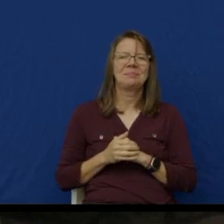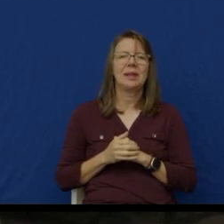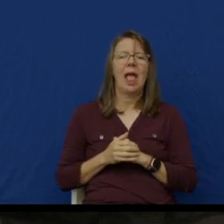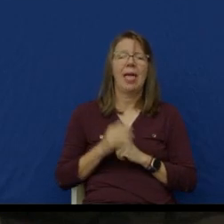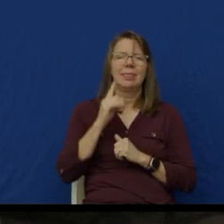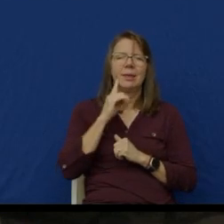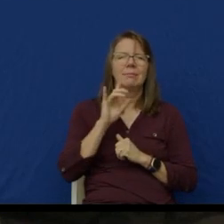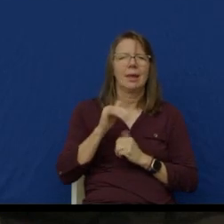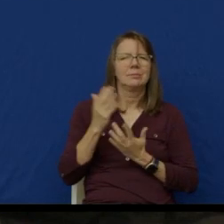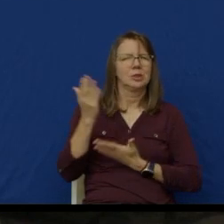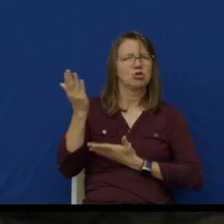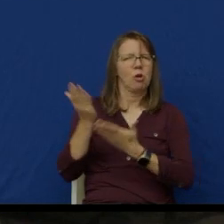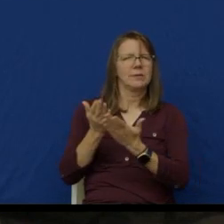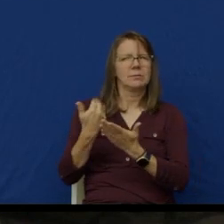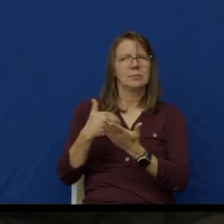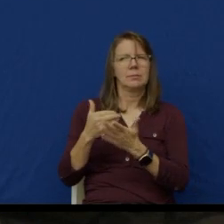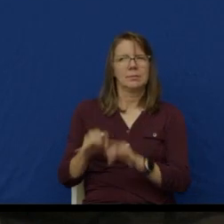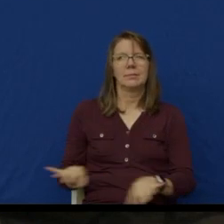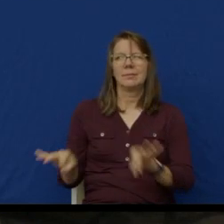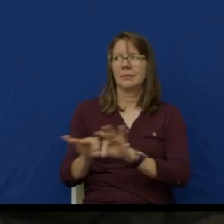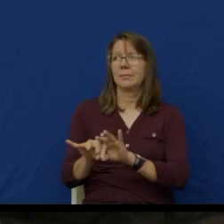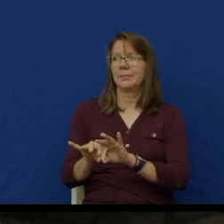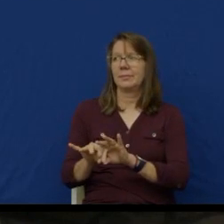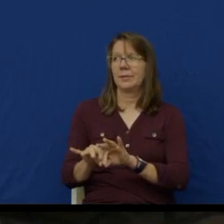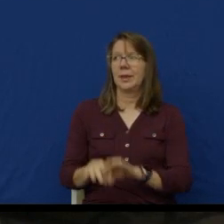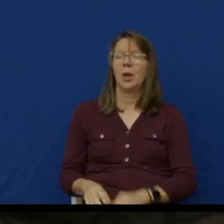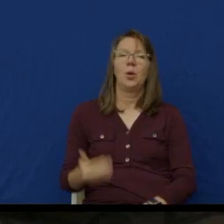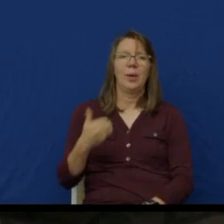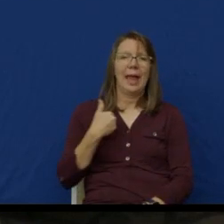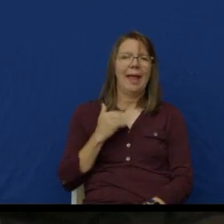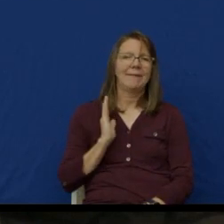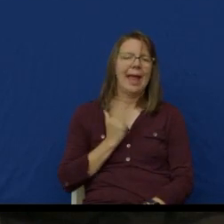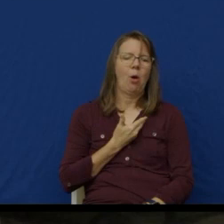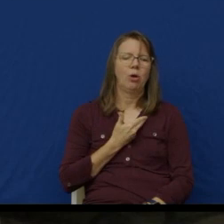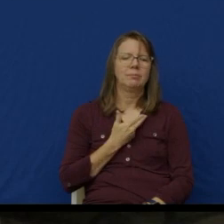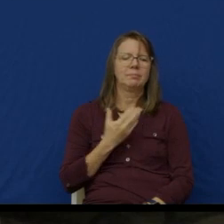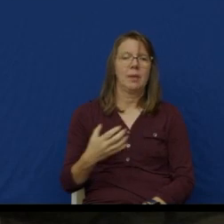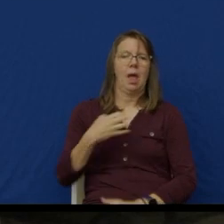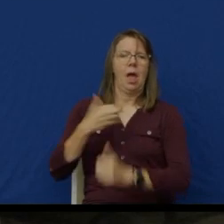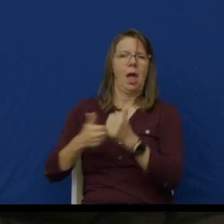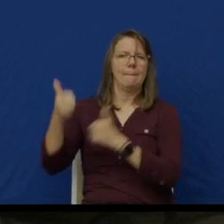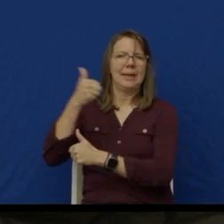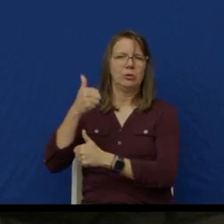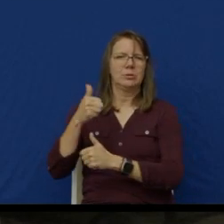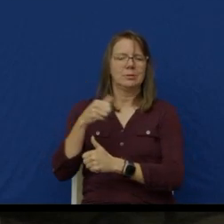important. So we have our appeals panel.